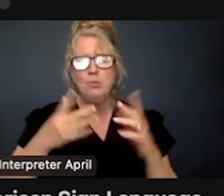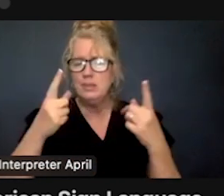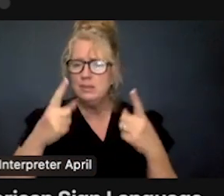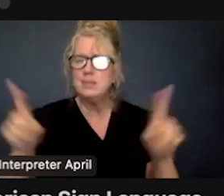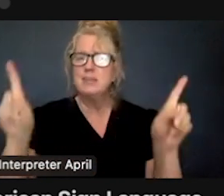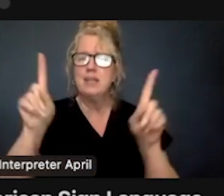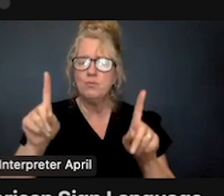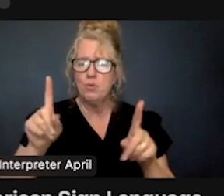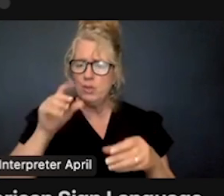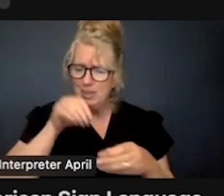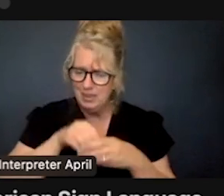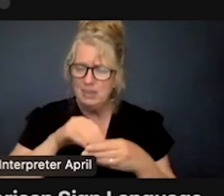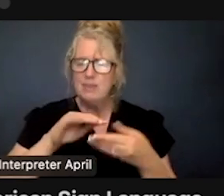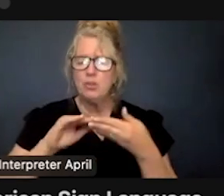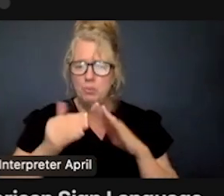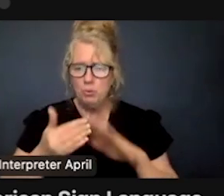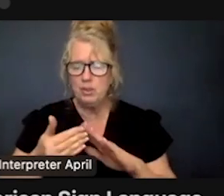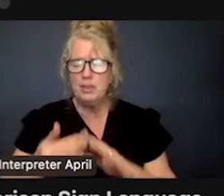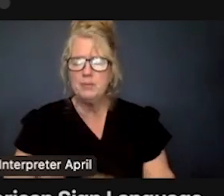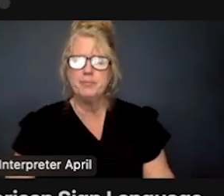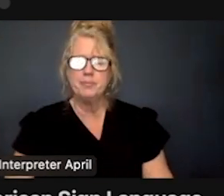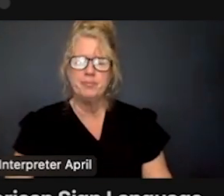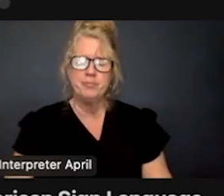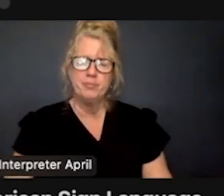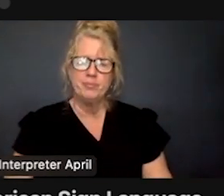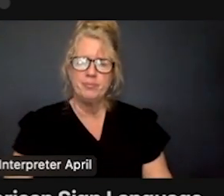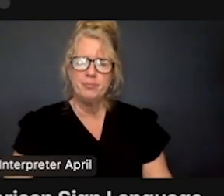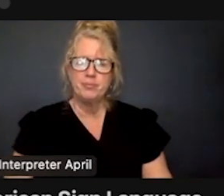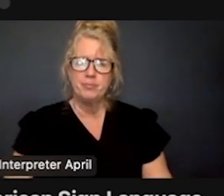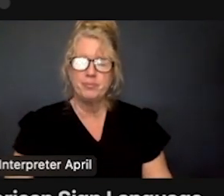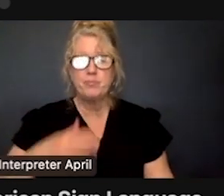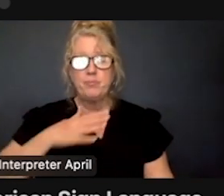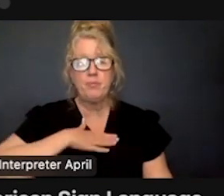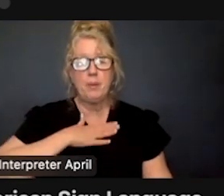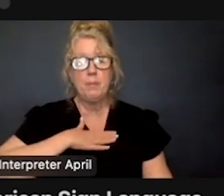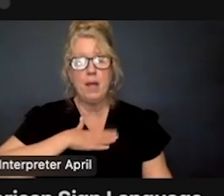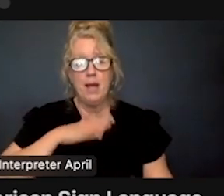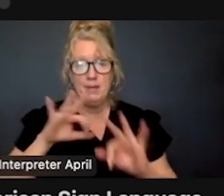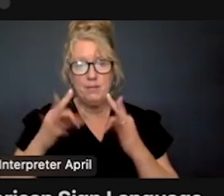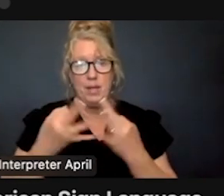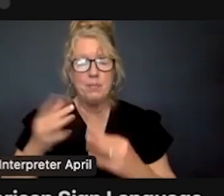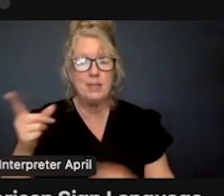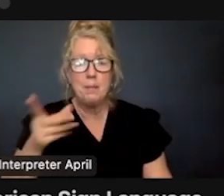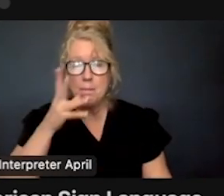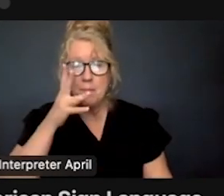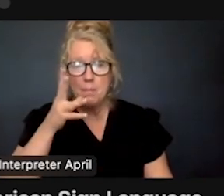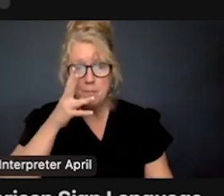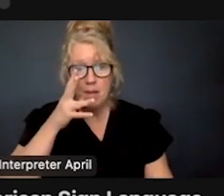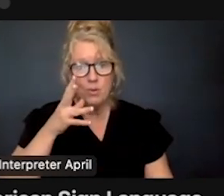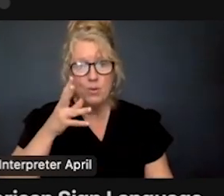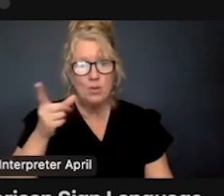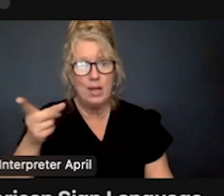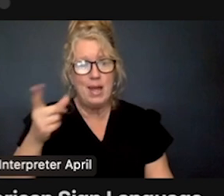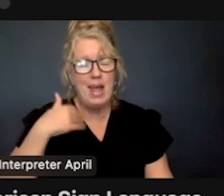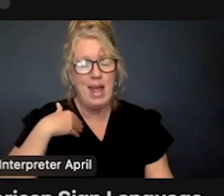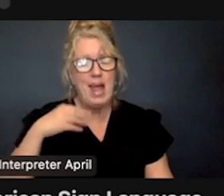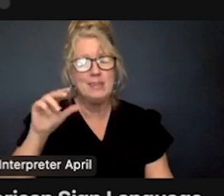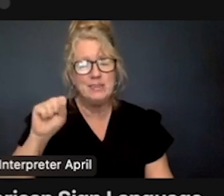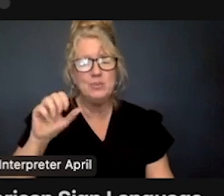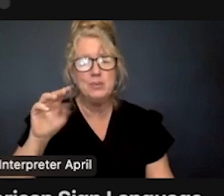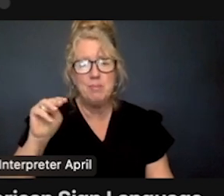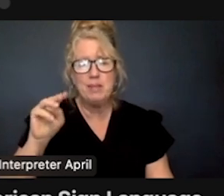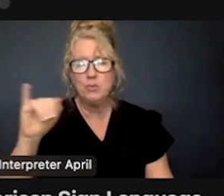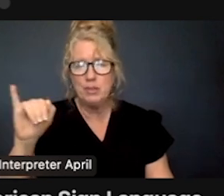community. I said that in my family, it was my mother that had a serious mental illness.